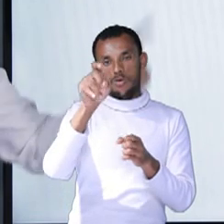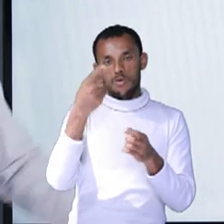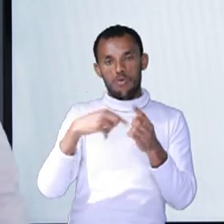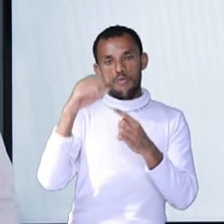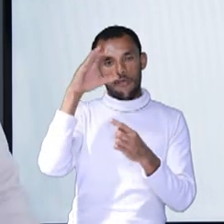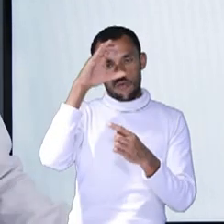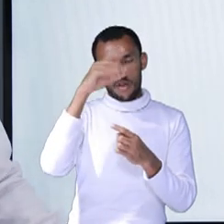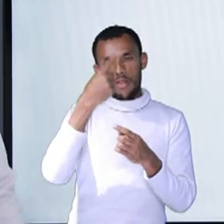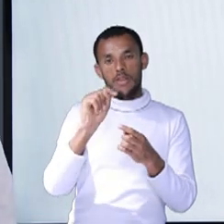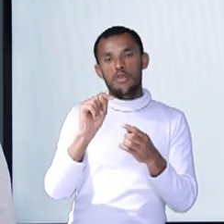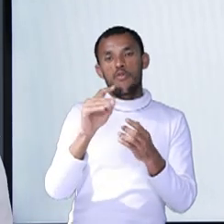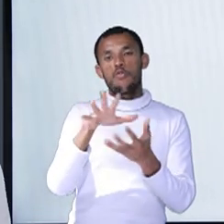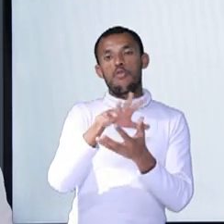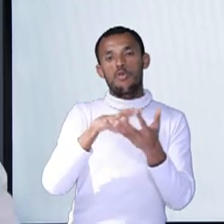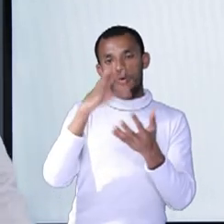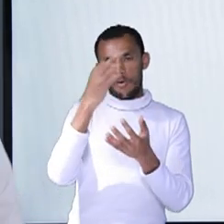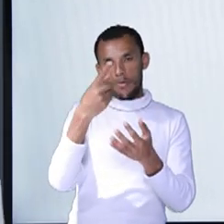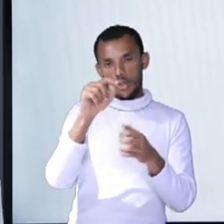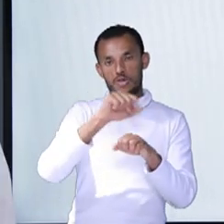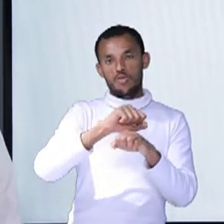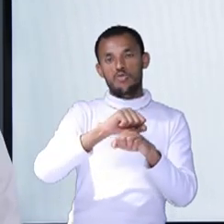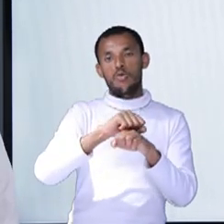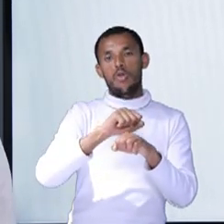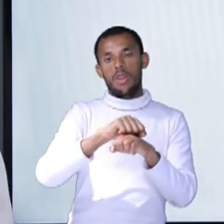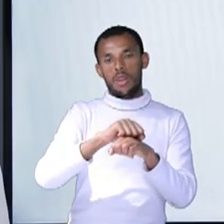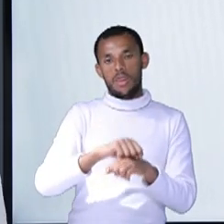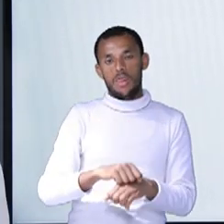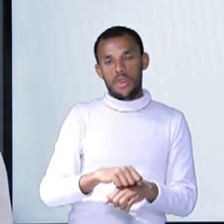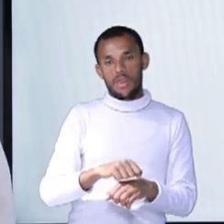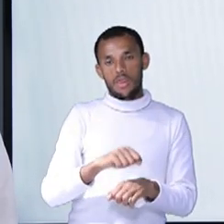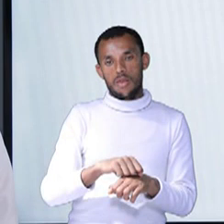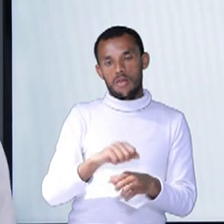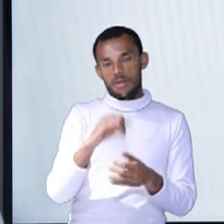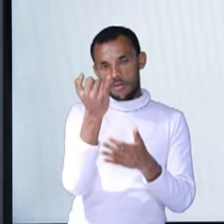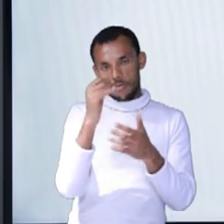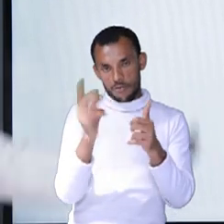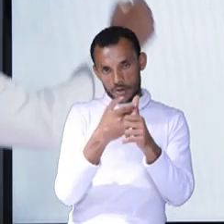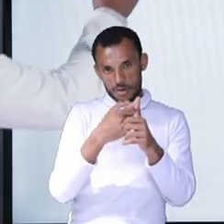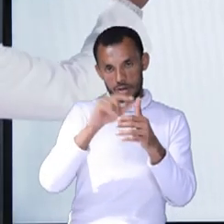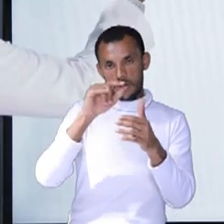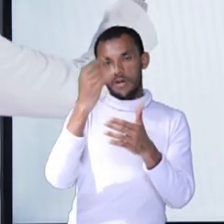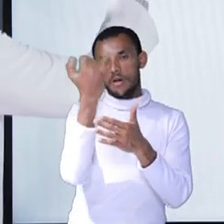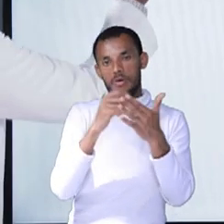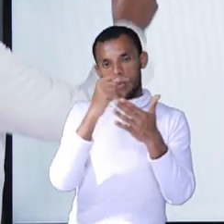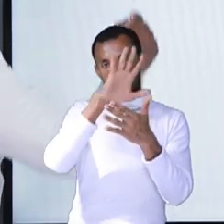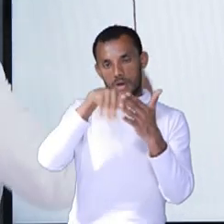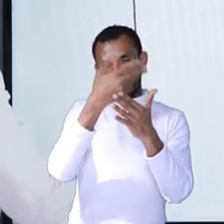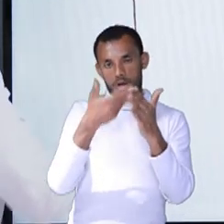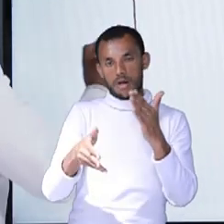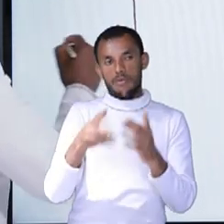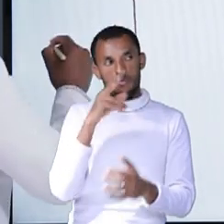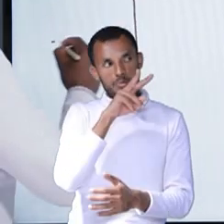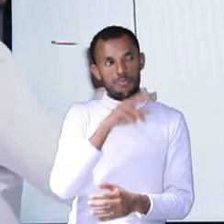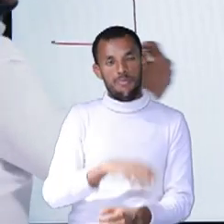to find the volume of the solid generated. So let's draw the graph first. Let's draw the graph.